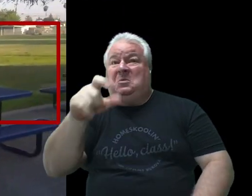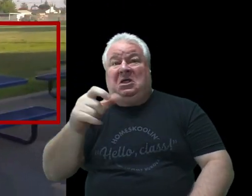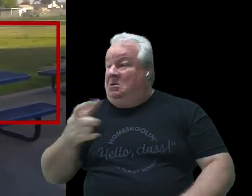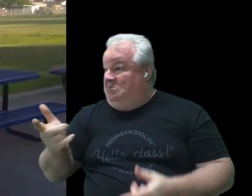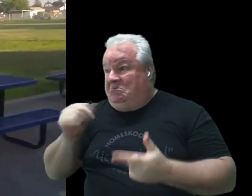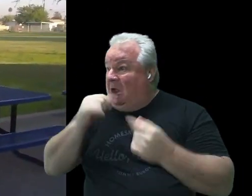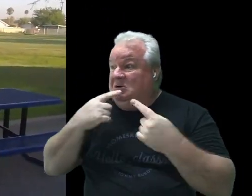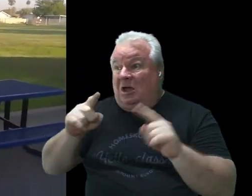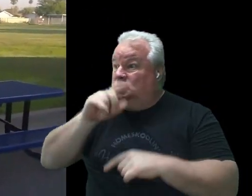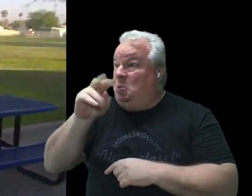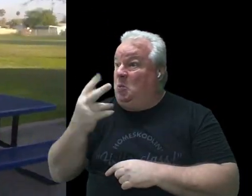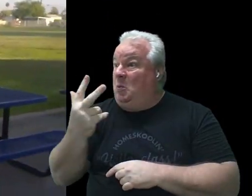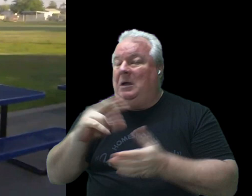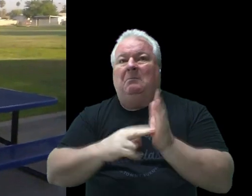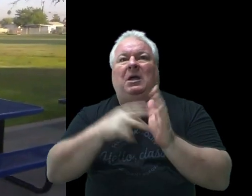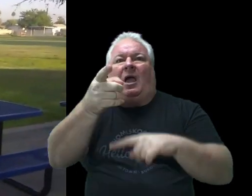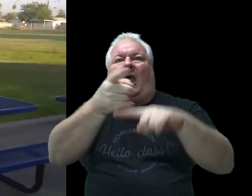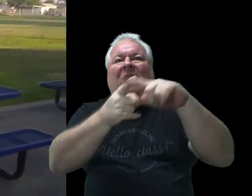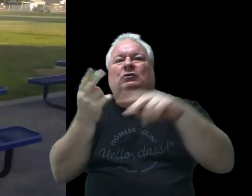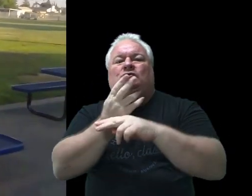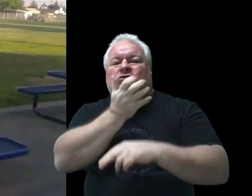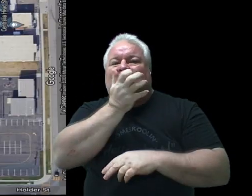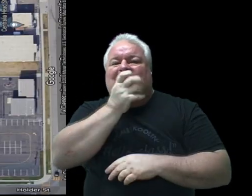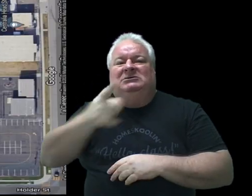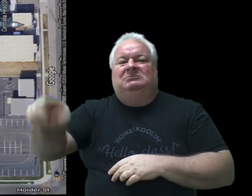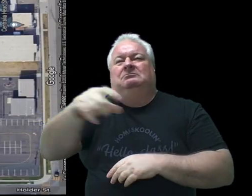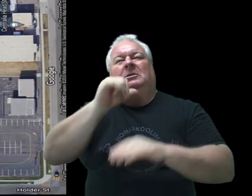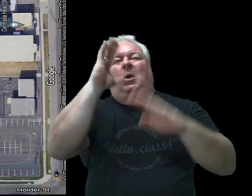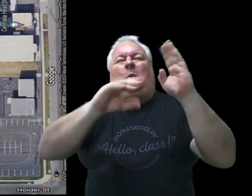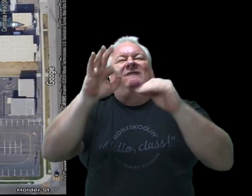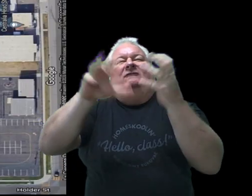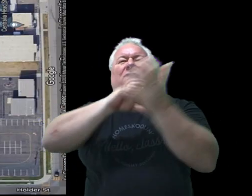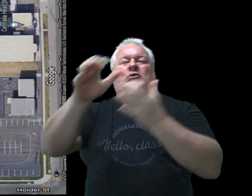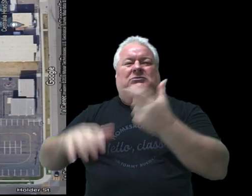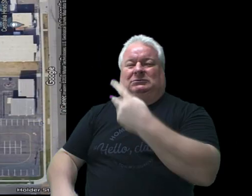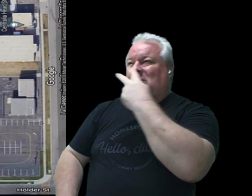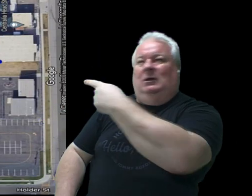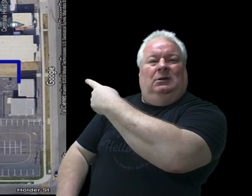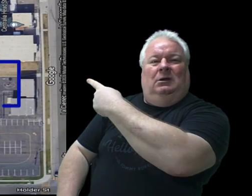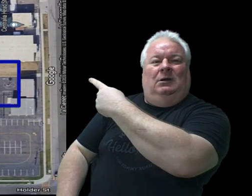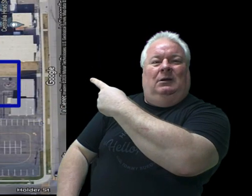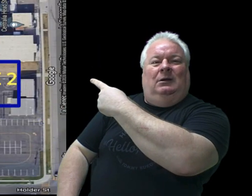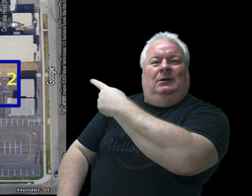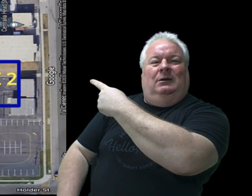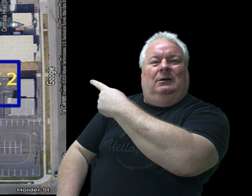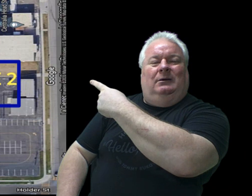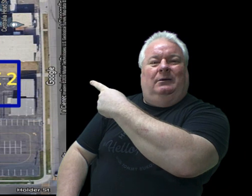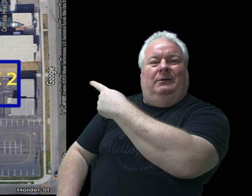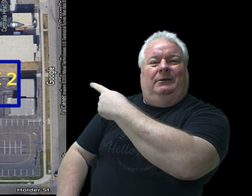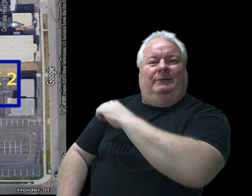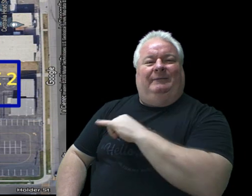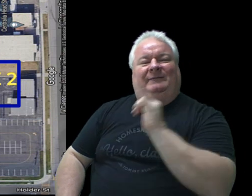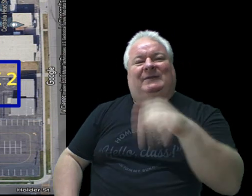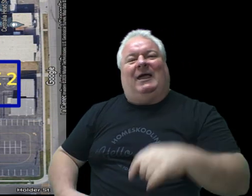zone 3, then you get half of the field. Don't worry if it's confusing. We have a plan, and we'll